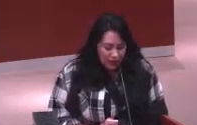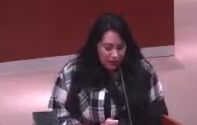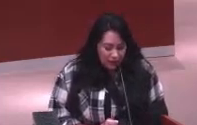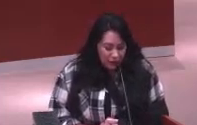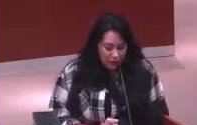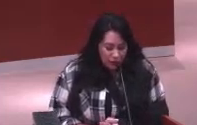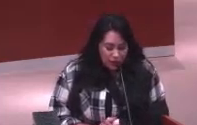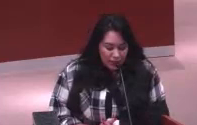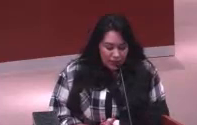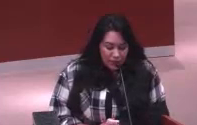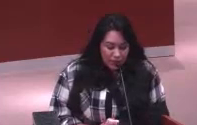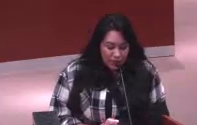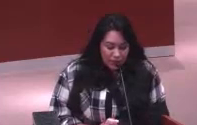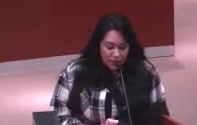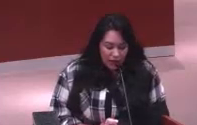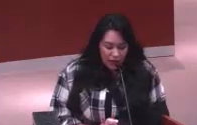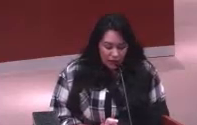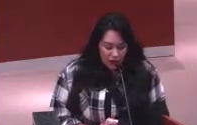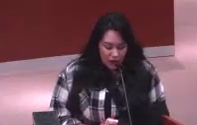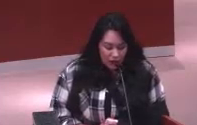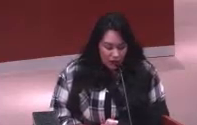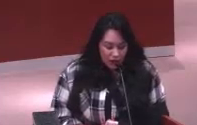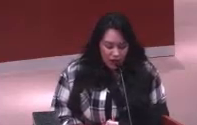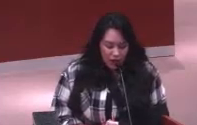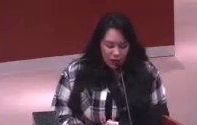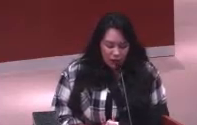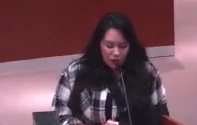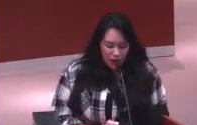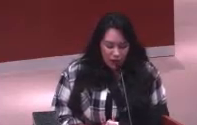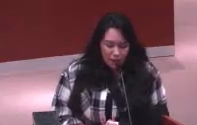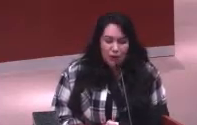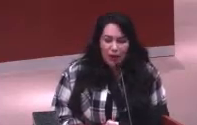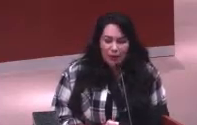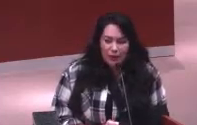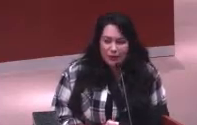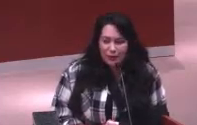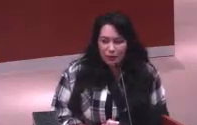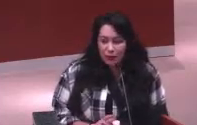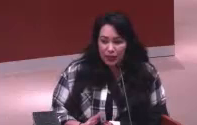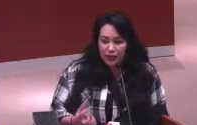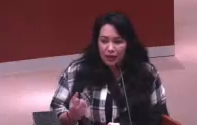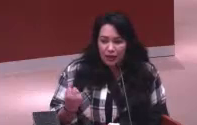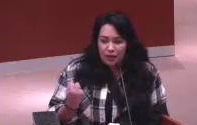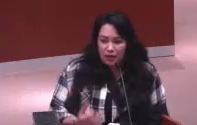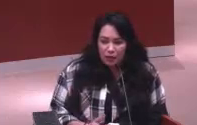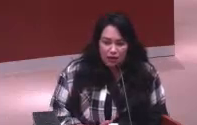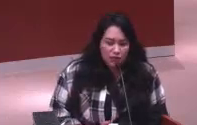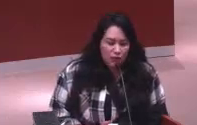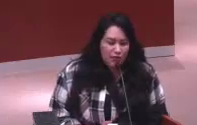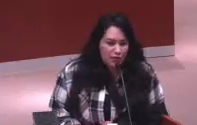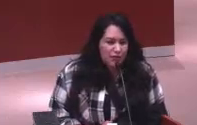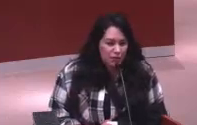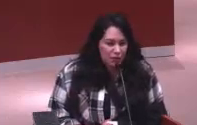is, with this expertise and knowledge, I am so happy to bring the